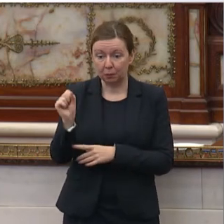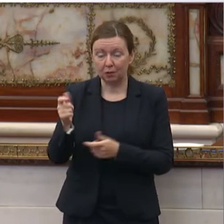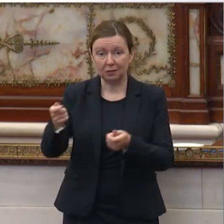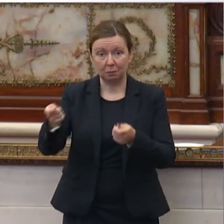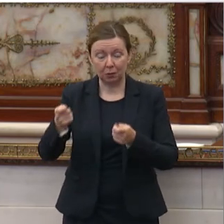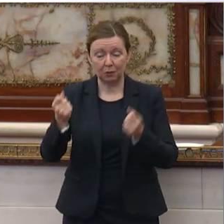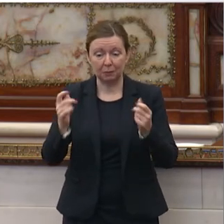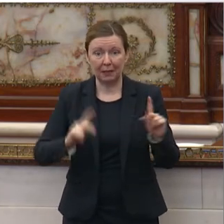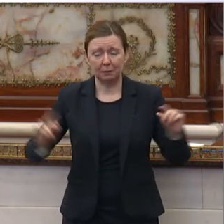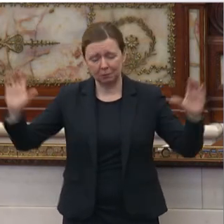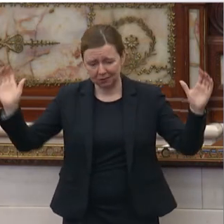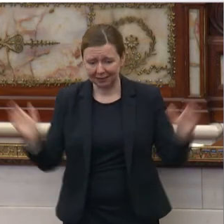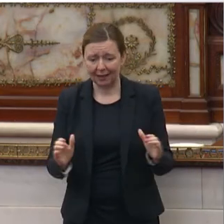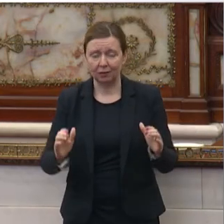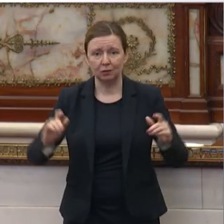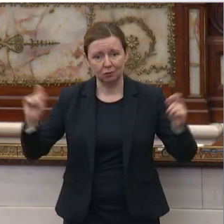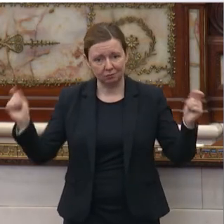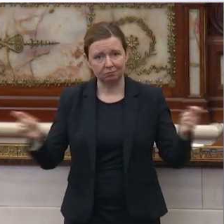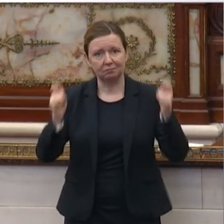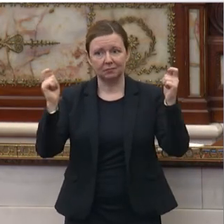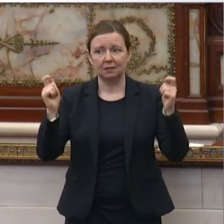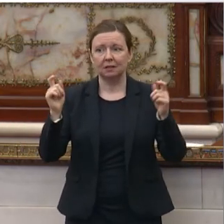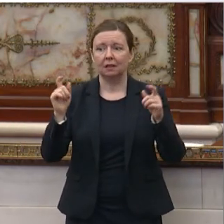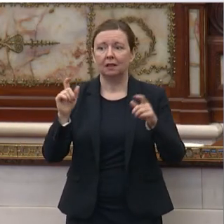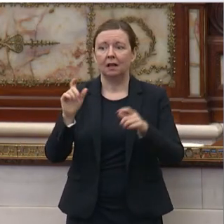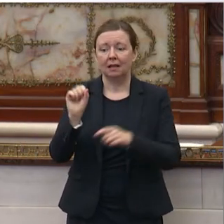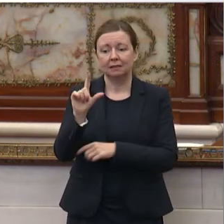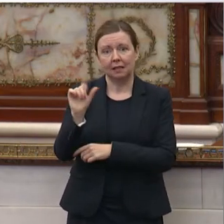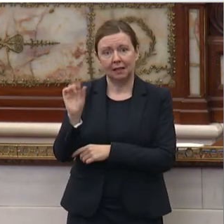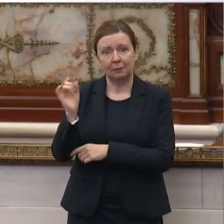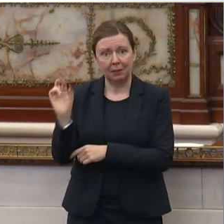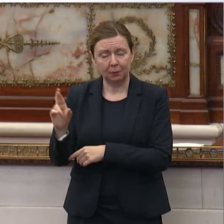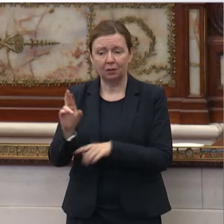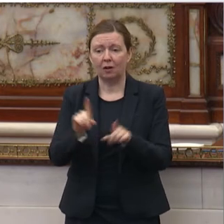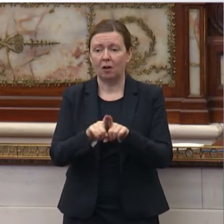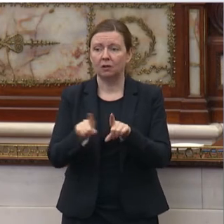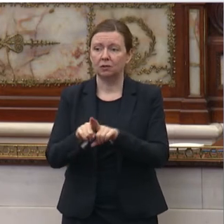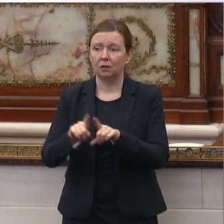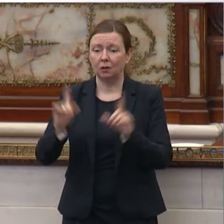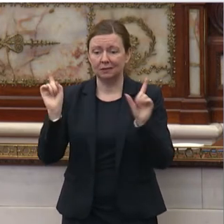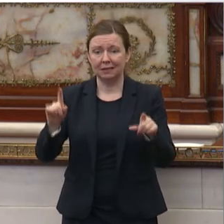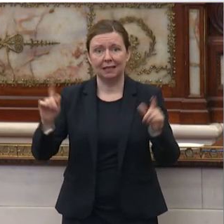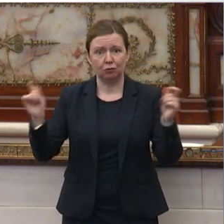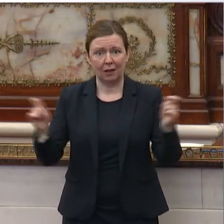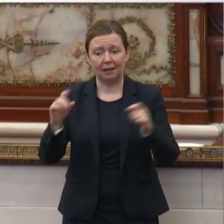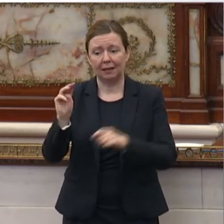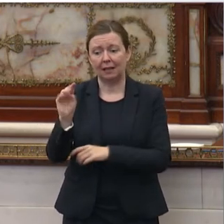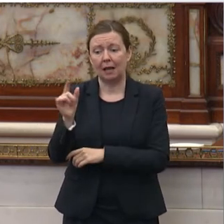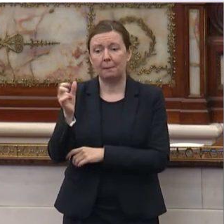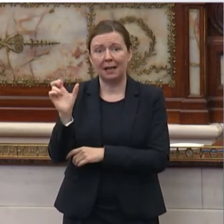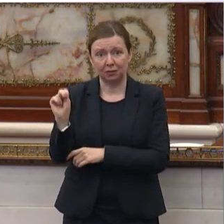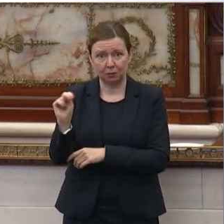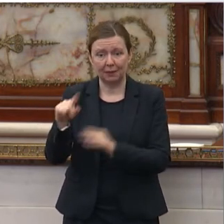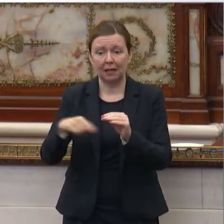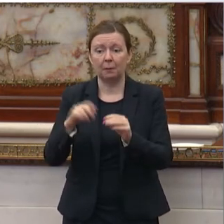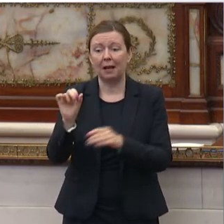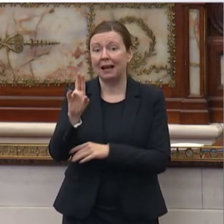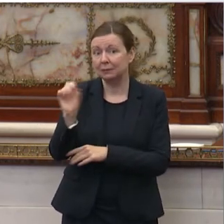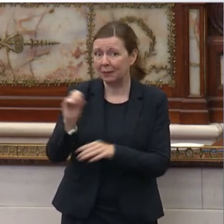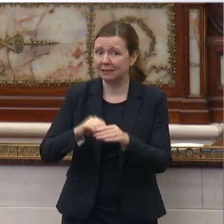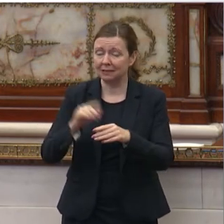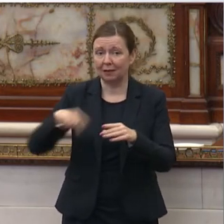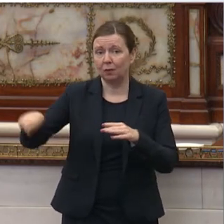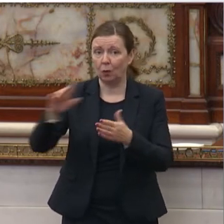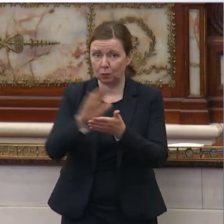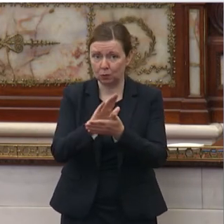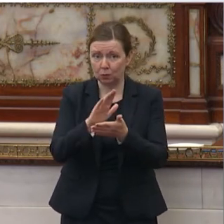together to rally at SLA Bieber, as well as attending a rally at Masterman regarding asbestos in those schools. And